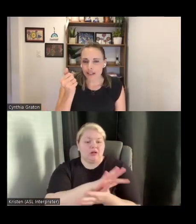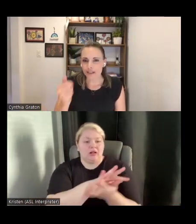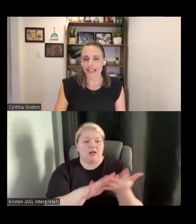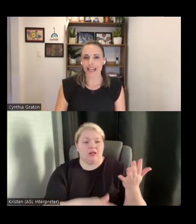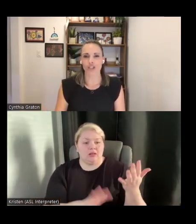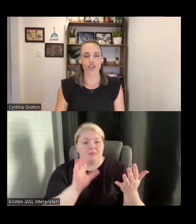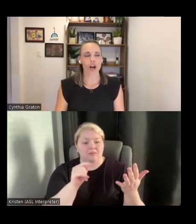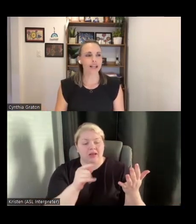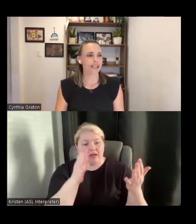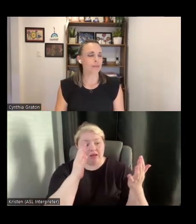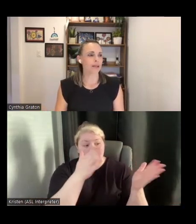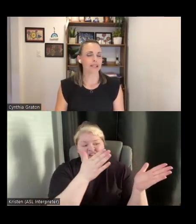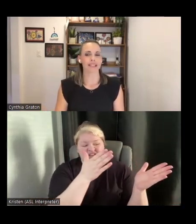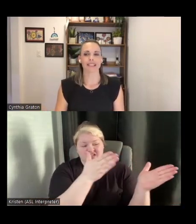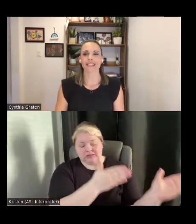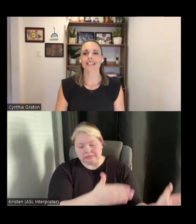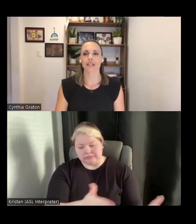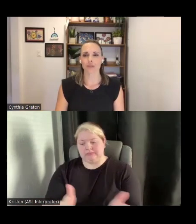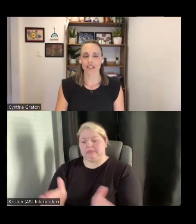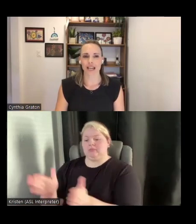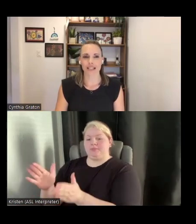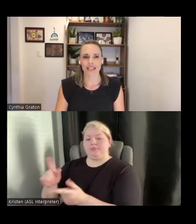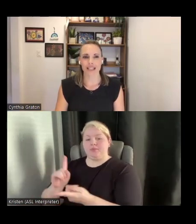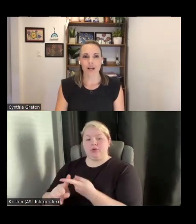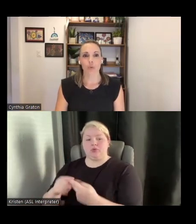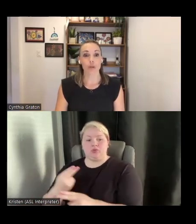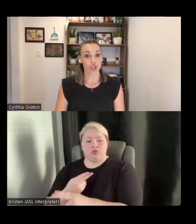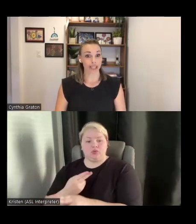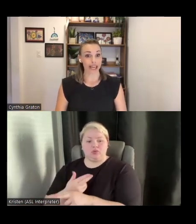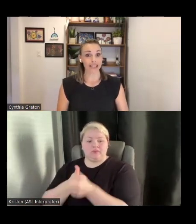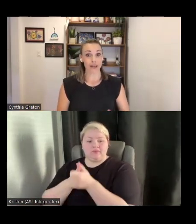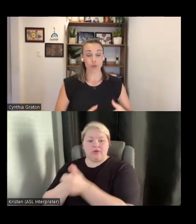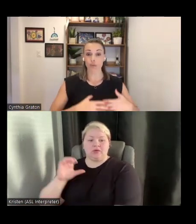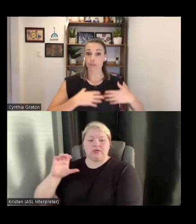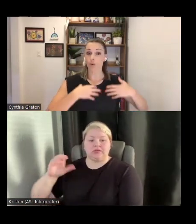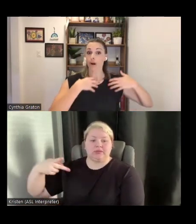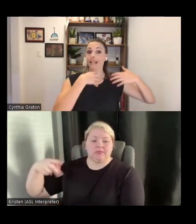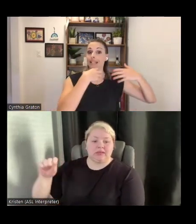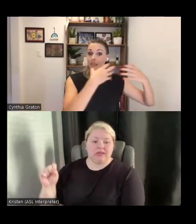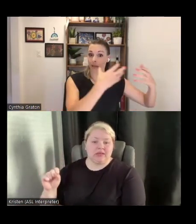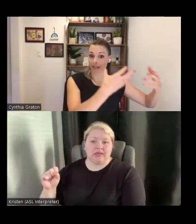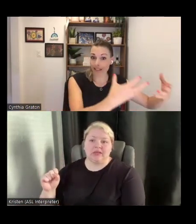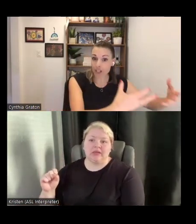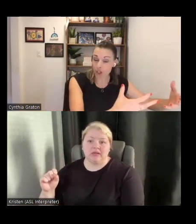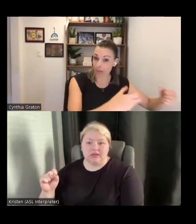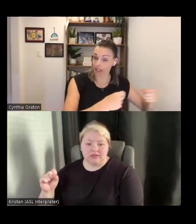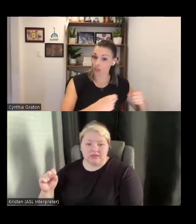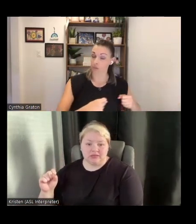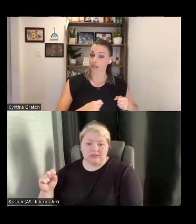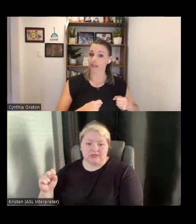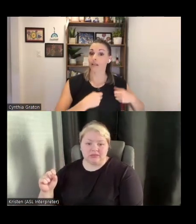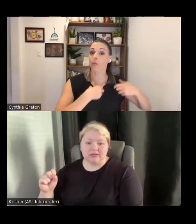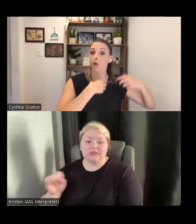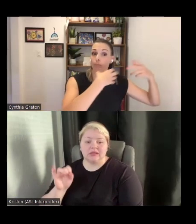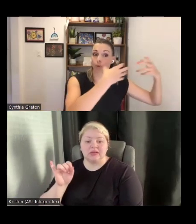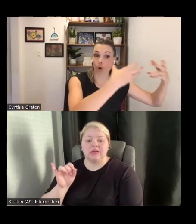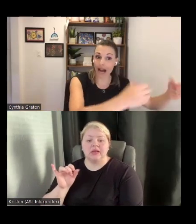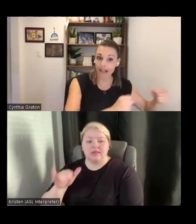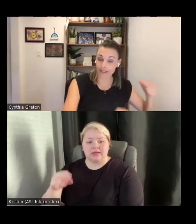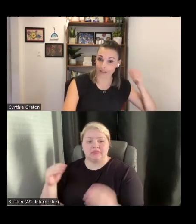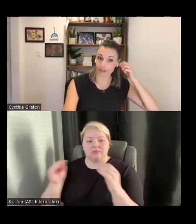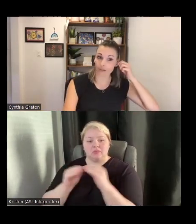switched gears and started implementing CPS, which led them to be more in expectation management and